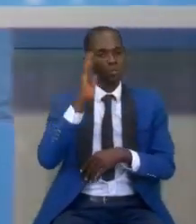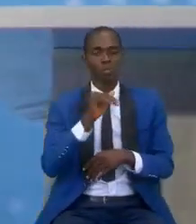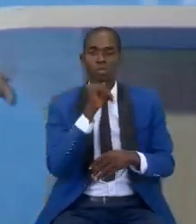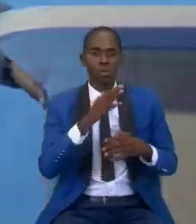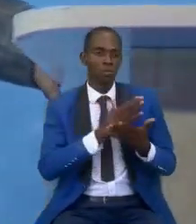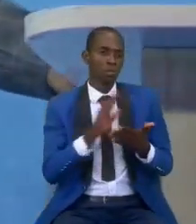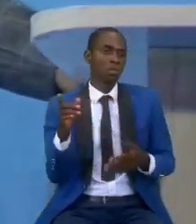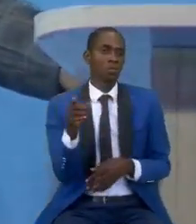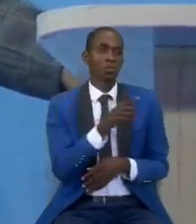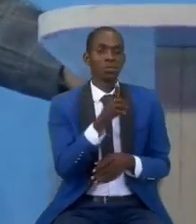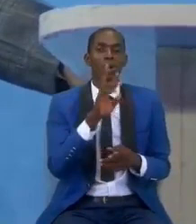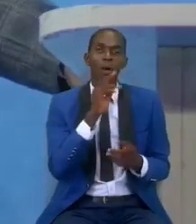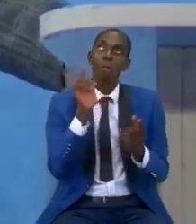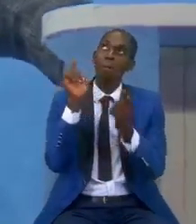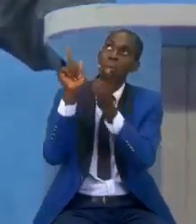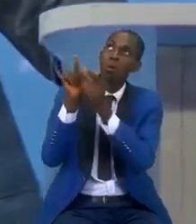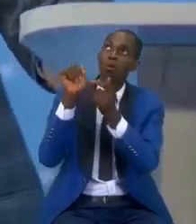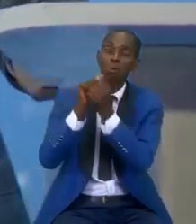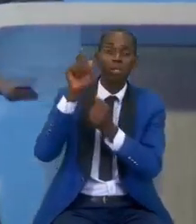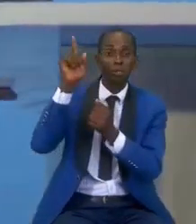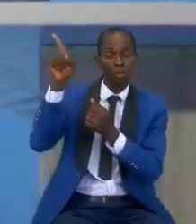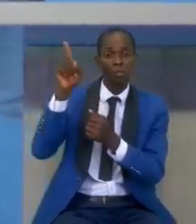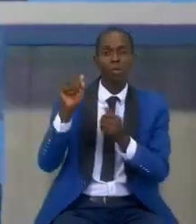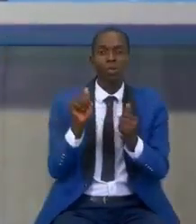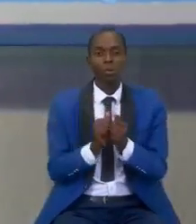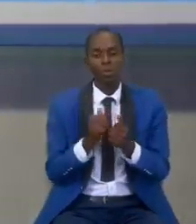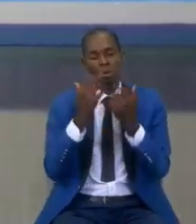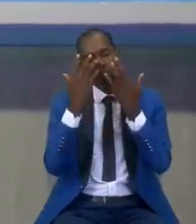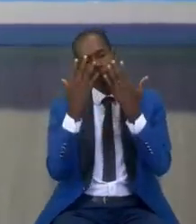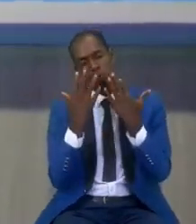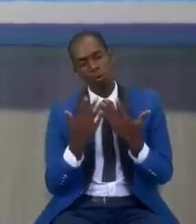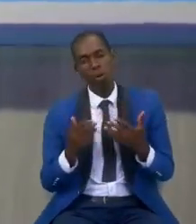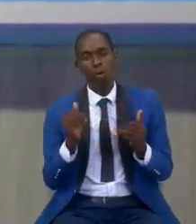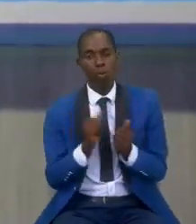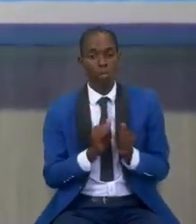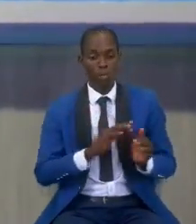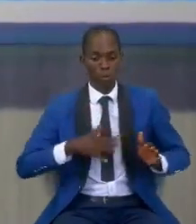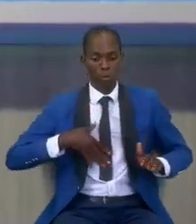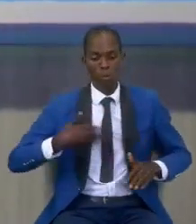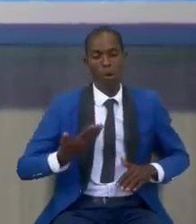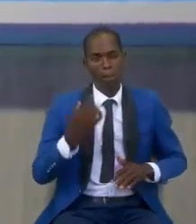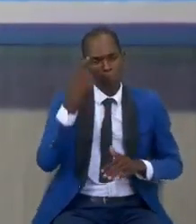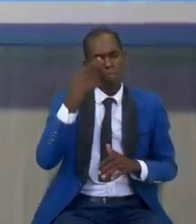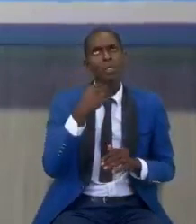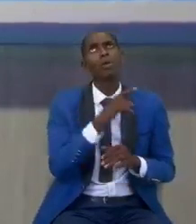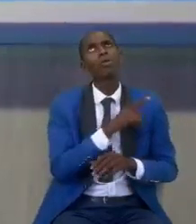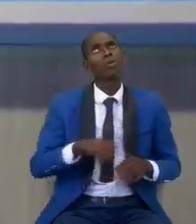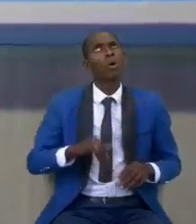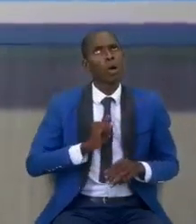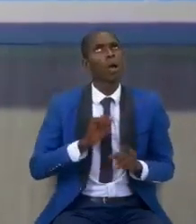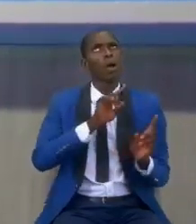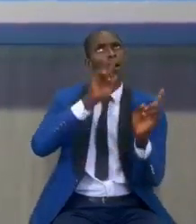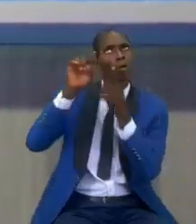saying, Lord, I come. Lord, I come. I'm willing to put my past in the past. I'm willing to